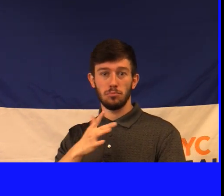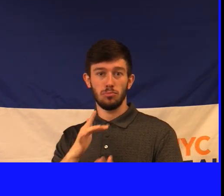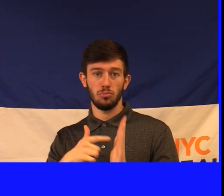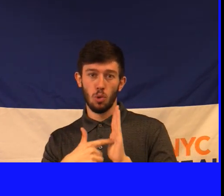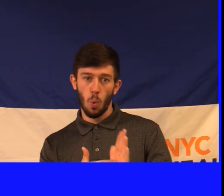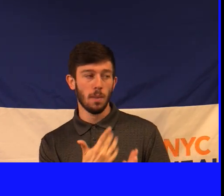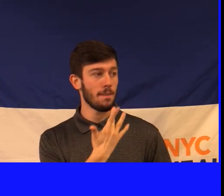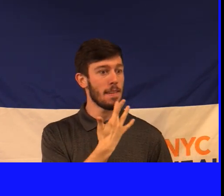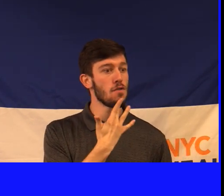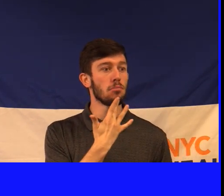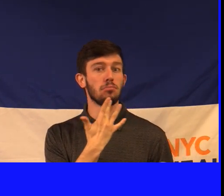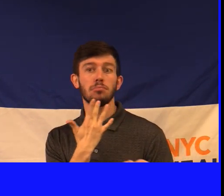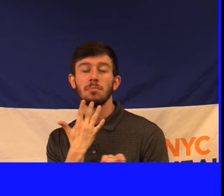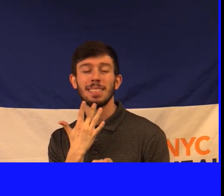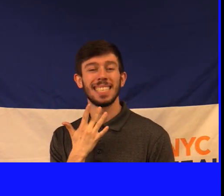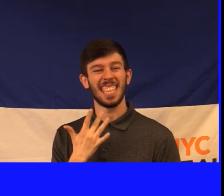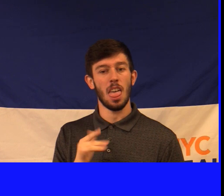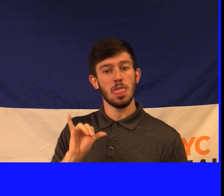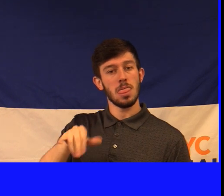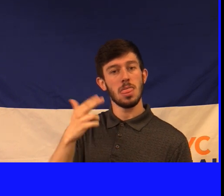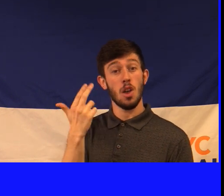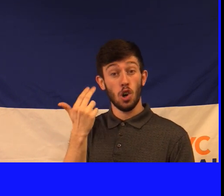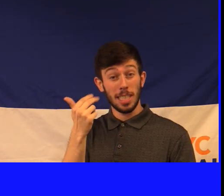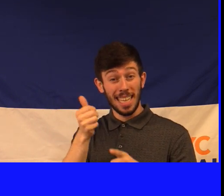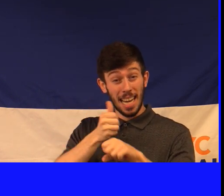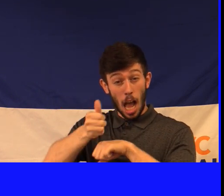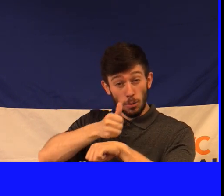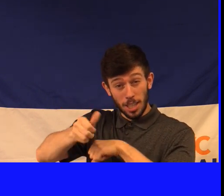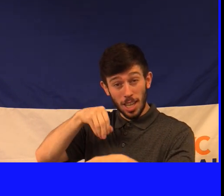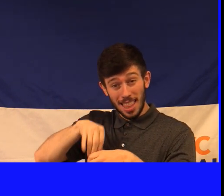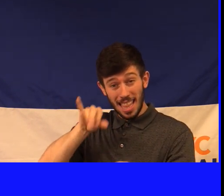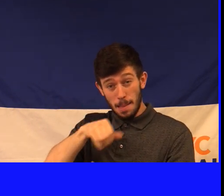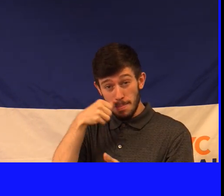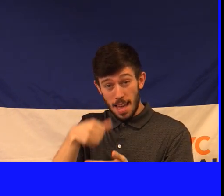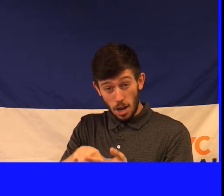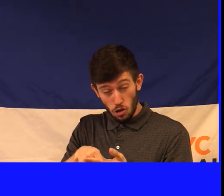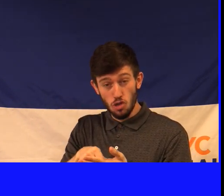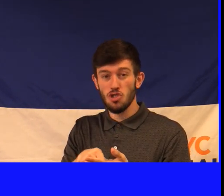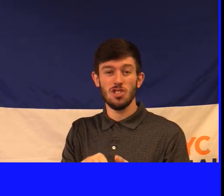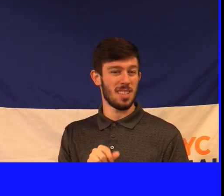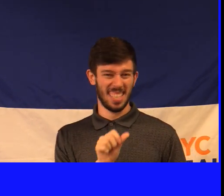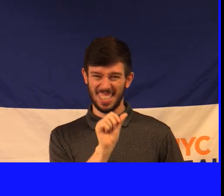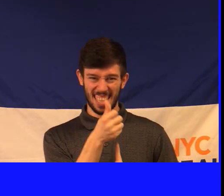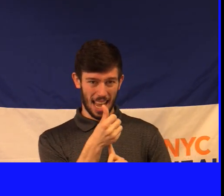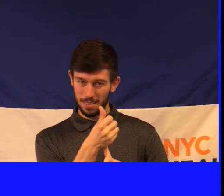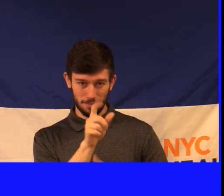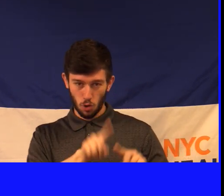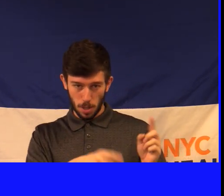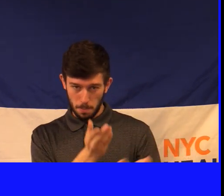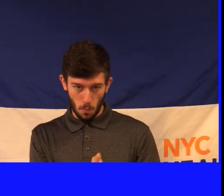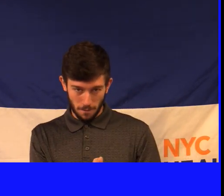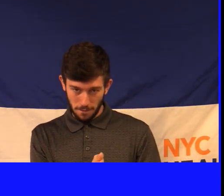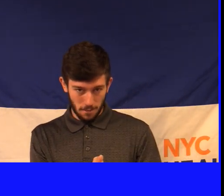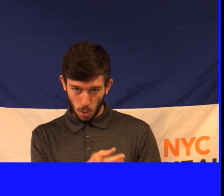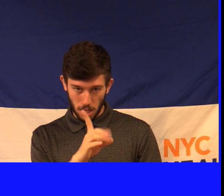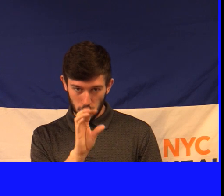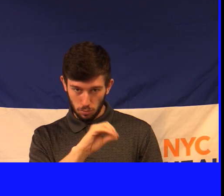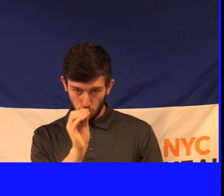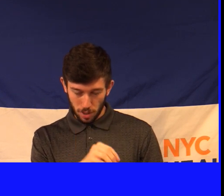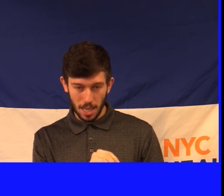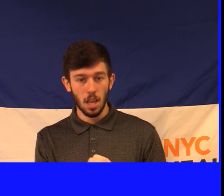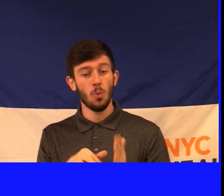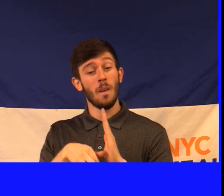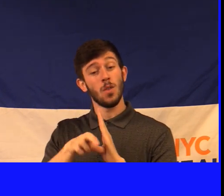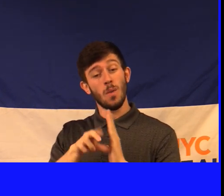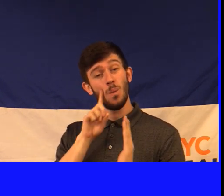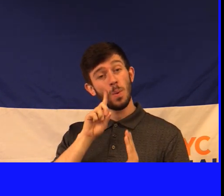We concluded that 10 of the 13 accusations that we reviewed could not be substantiated. The